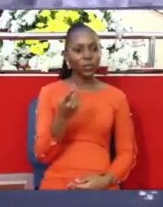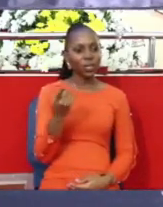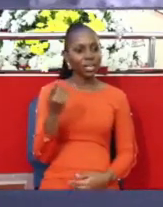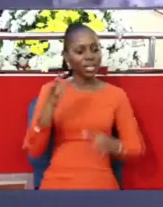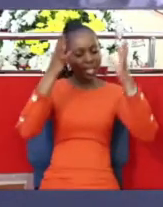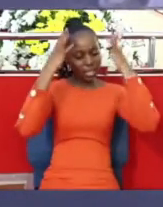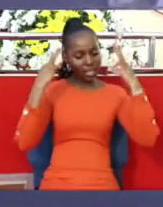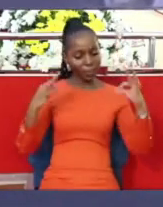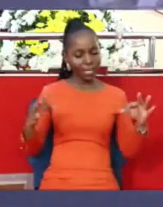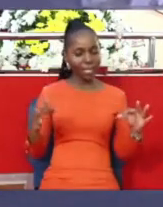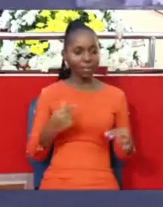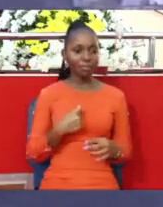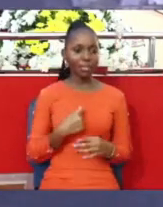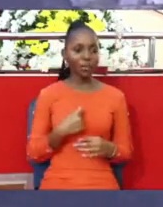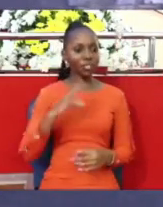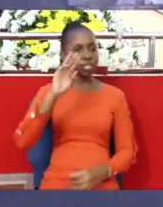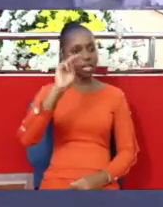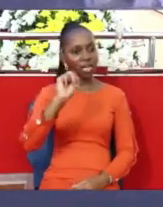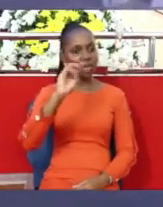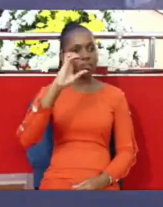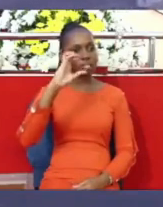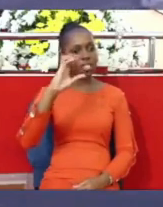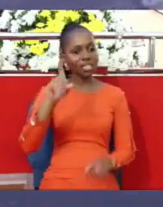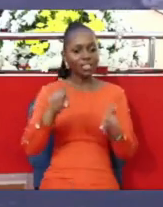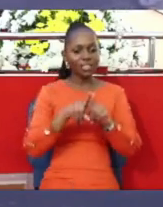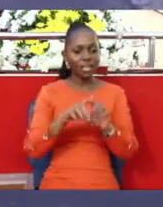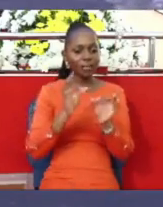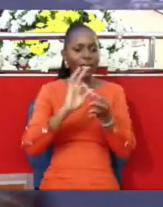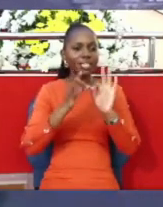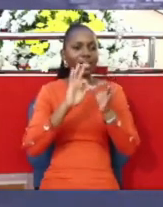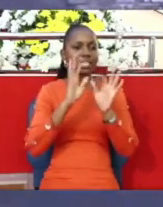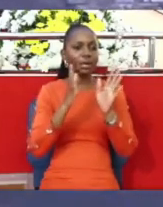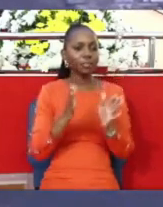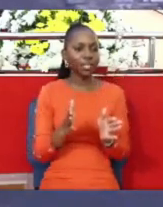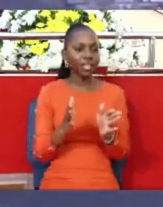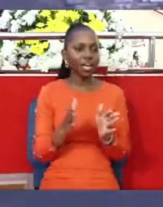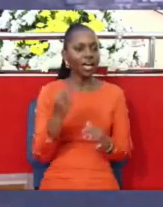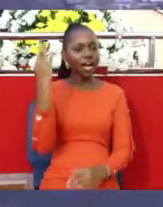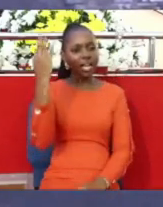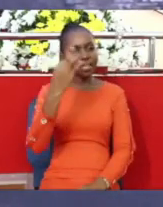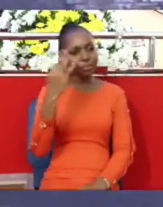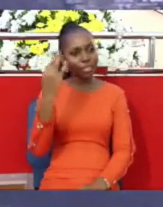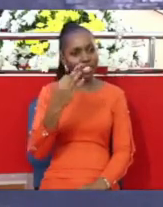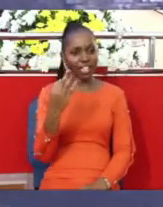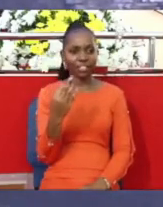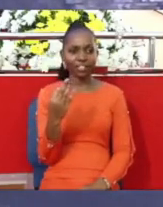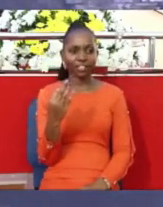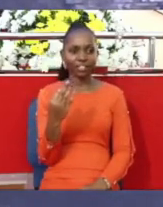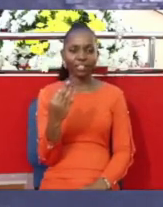three languages. Kwa lugha tatu. I pray in Kikuyu, I pray in Kiswahili, I pray in English. Kikuyu, Kiswahili na